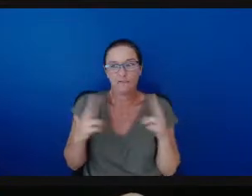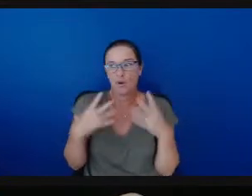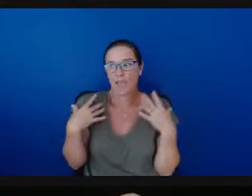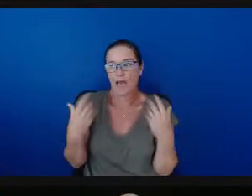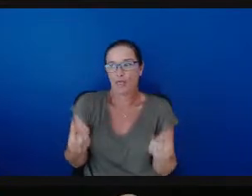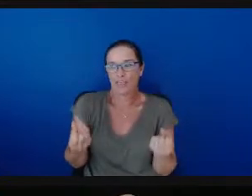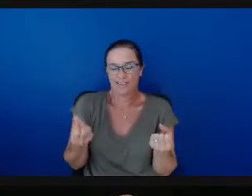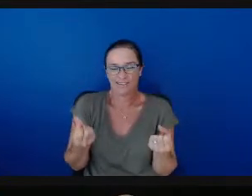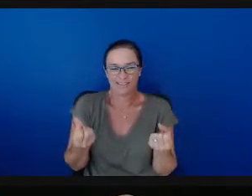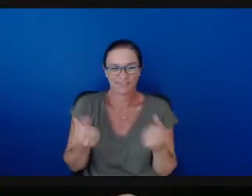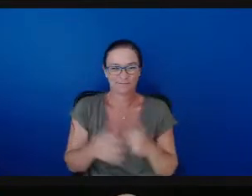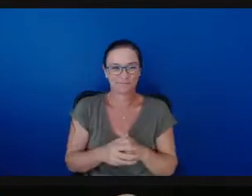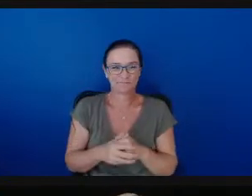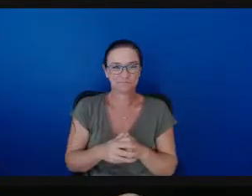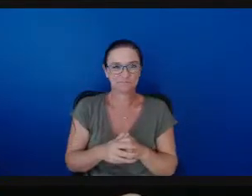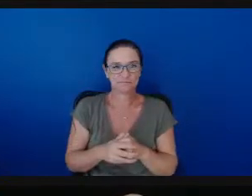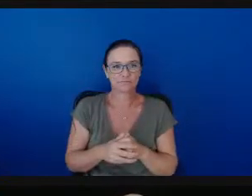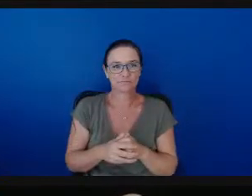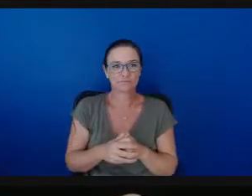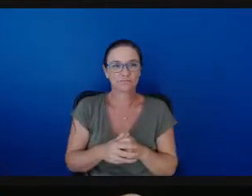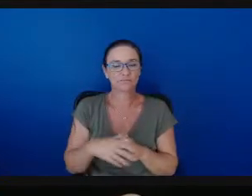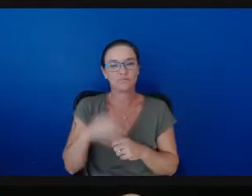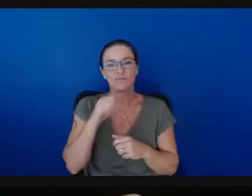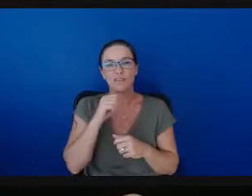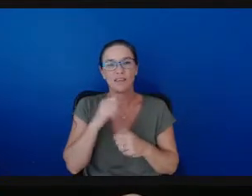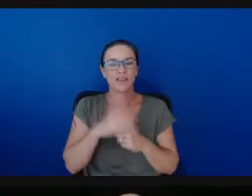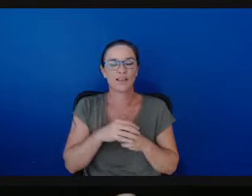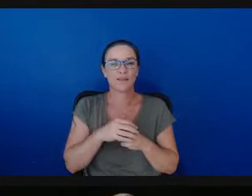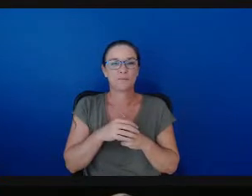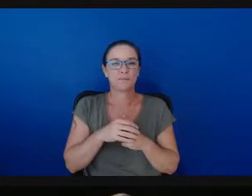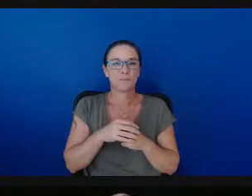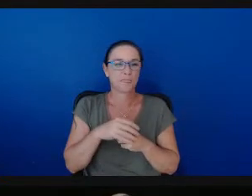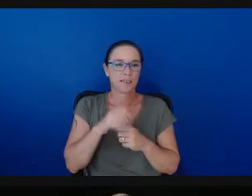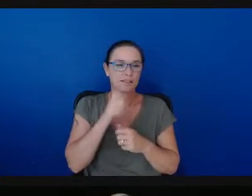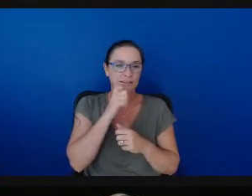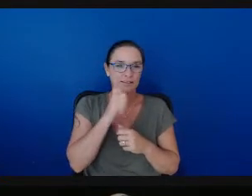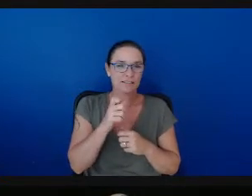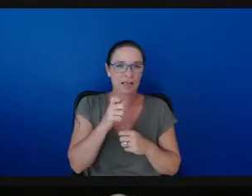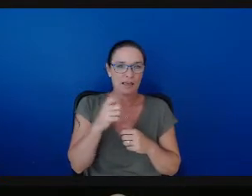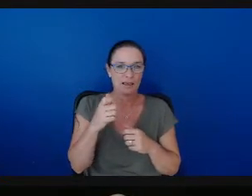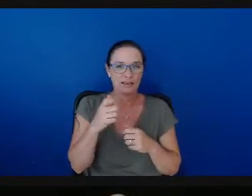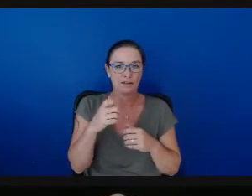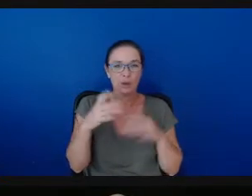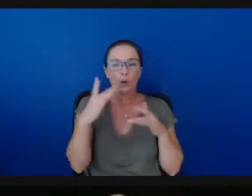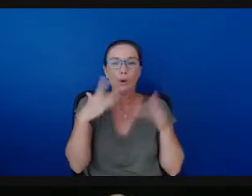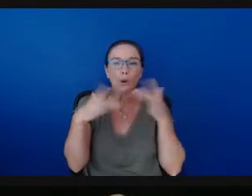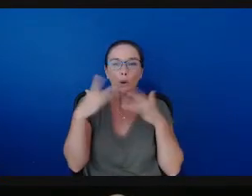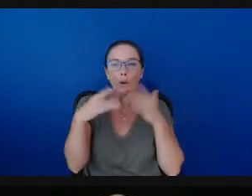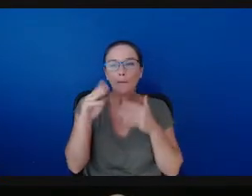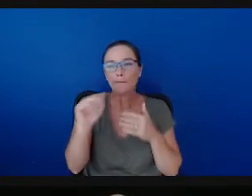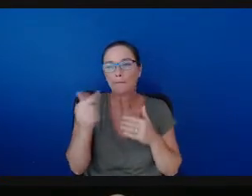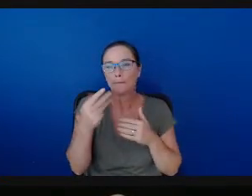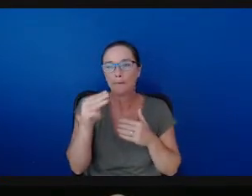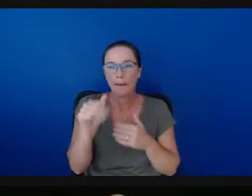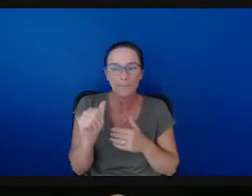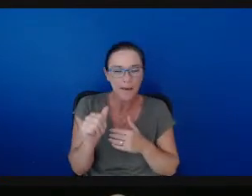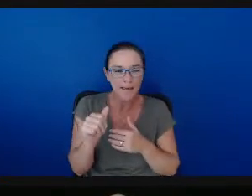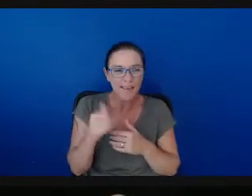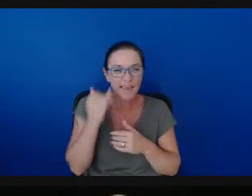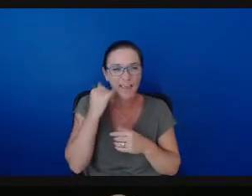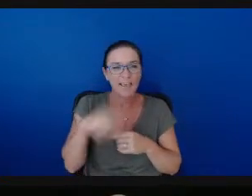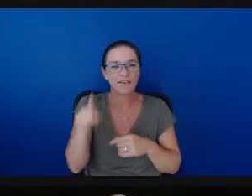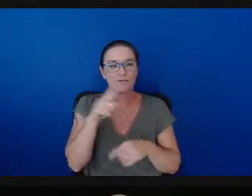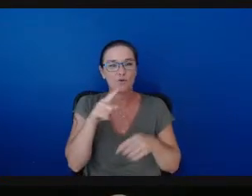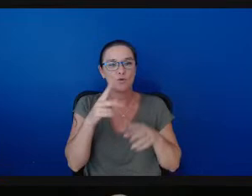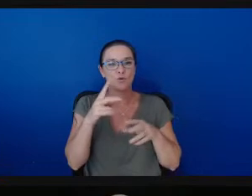right? It doesn't have a lack of magma under there. Yeah, and those of you guys watching earthquakes